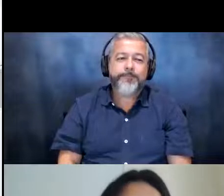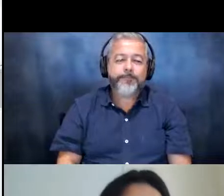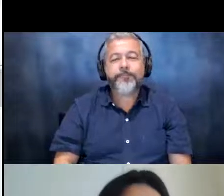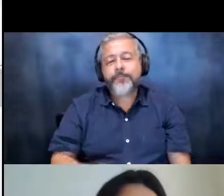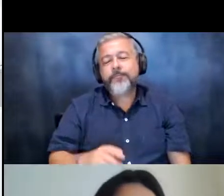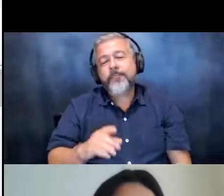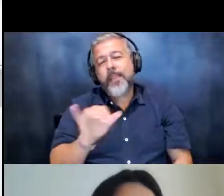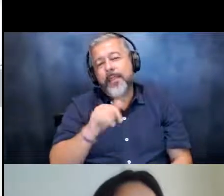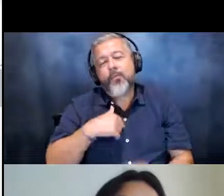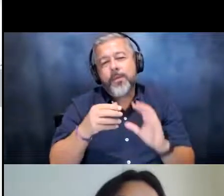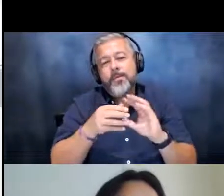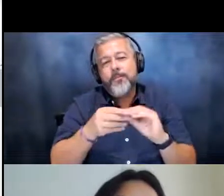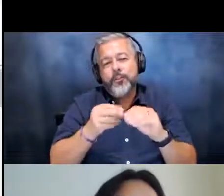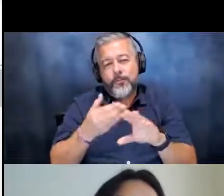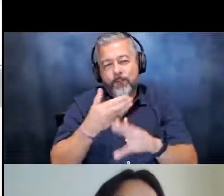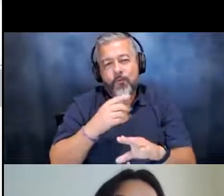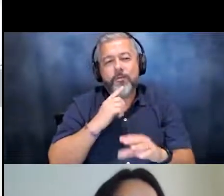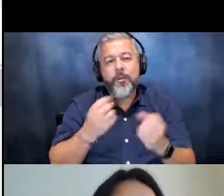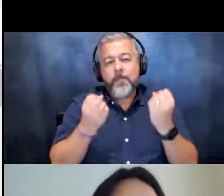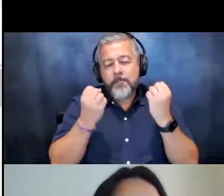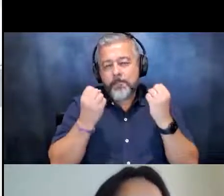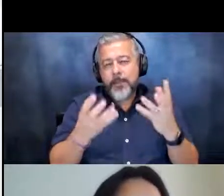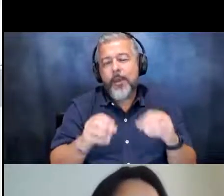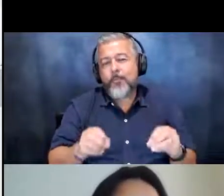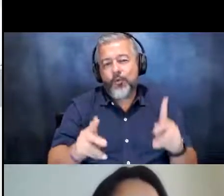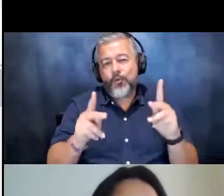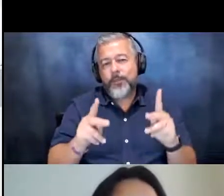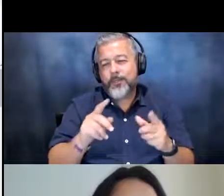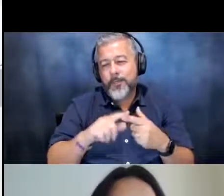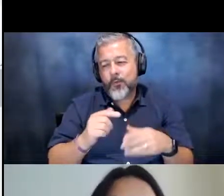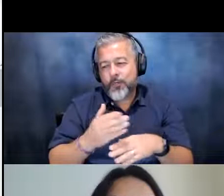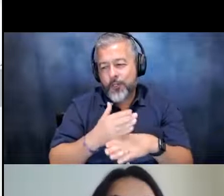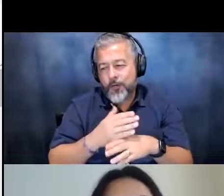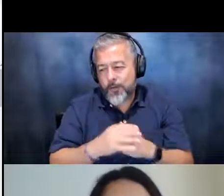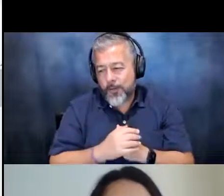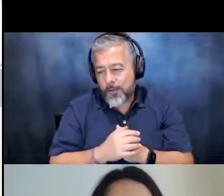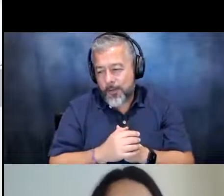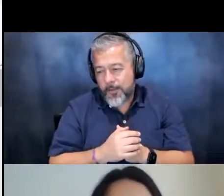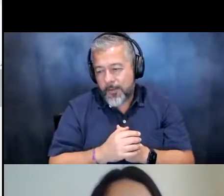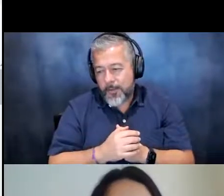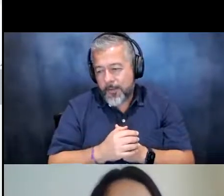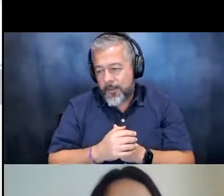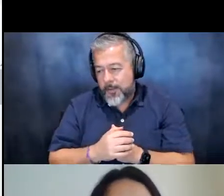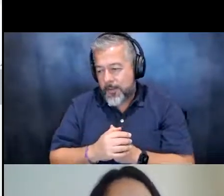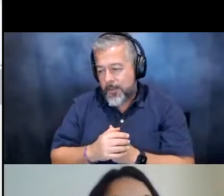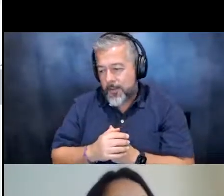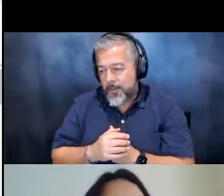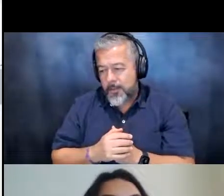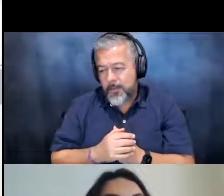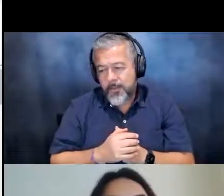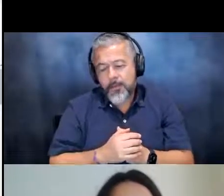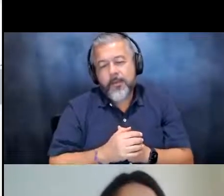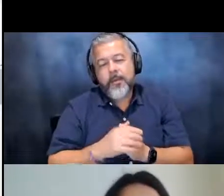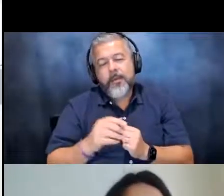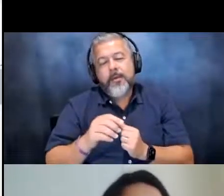many opportunities for us to share and participate in conversations with you on questions like this. Not only